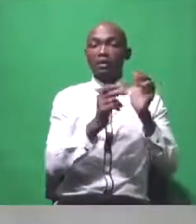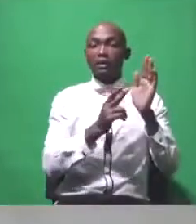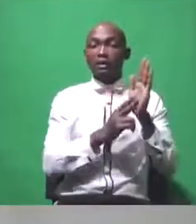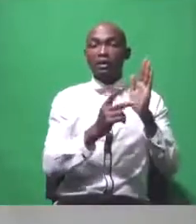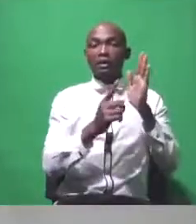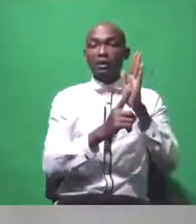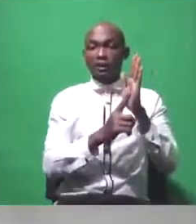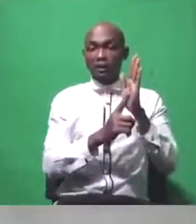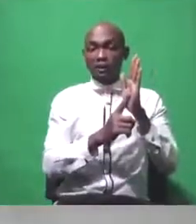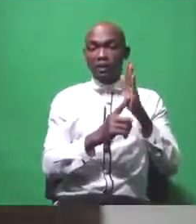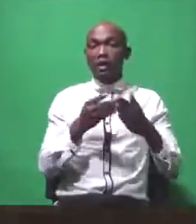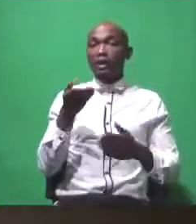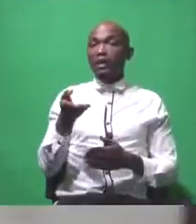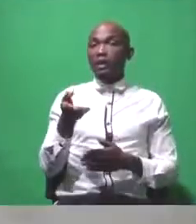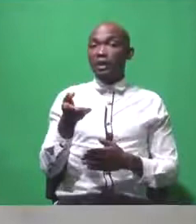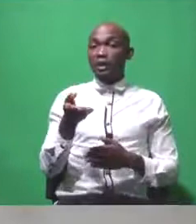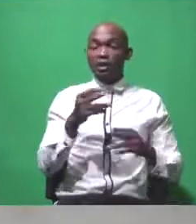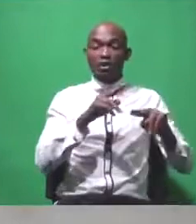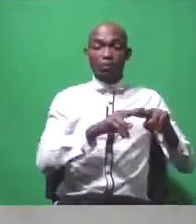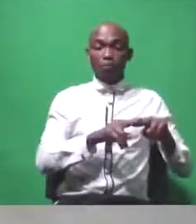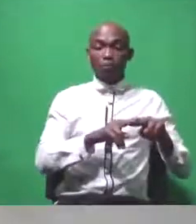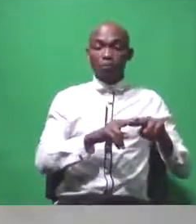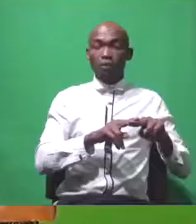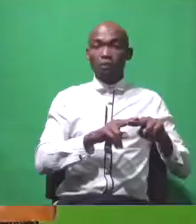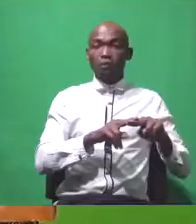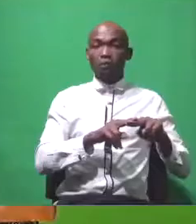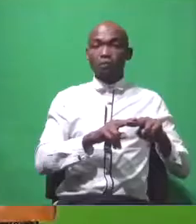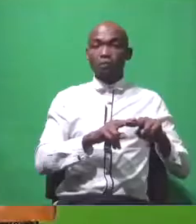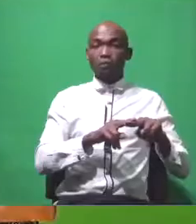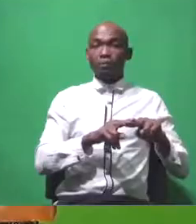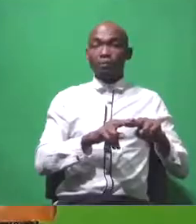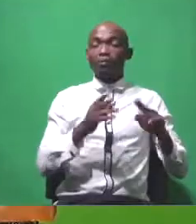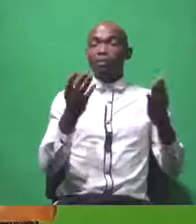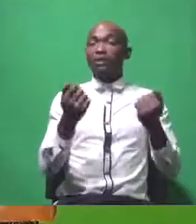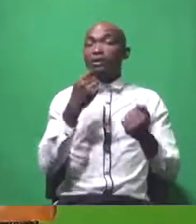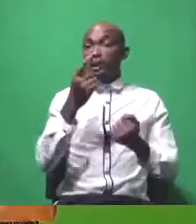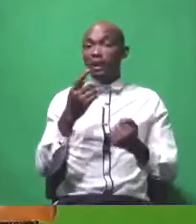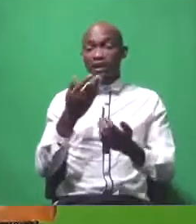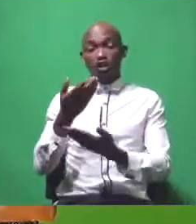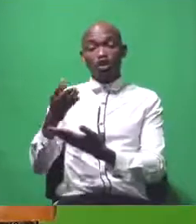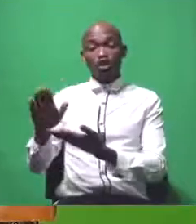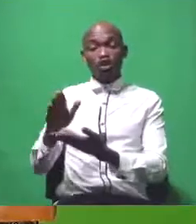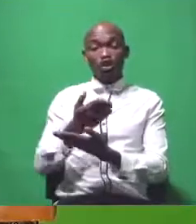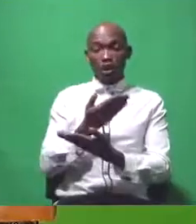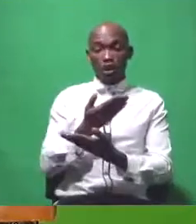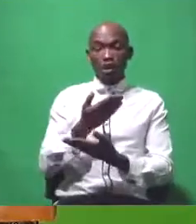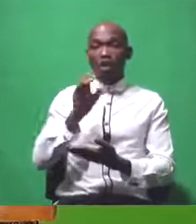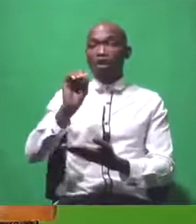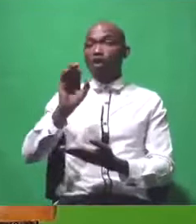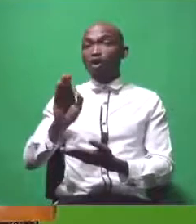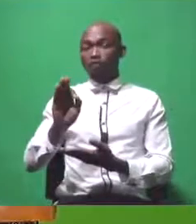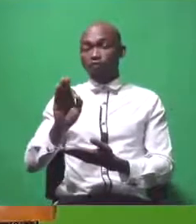76. Here we'll put there by saying that share